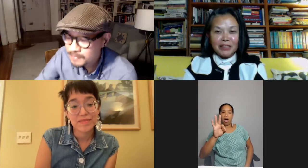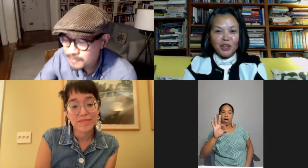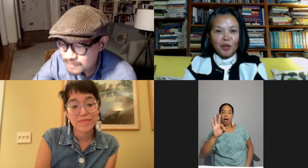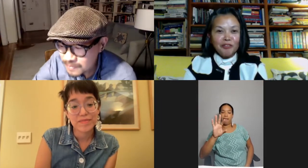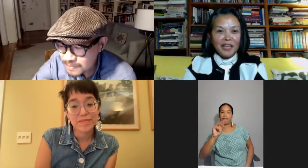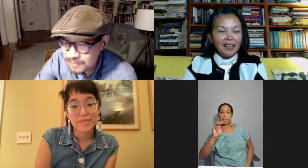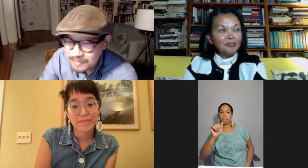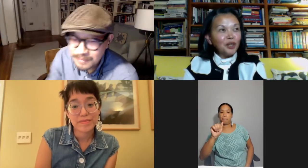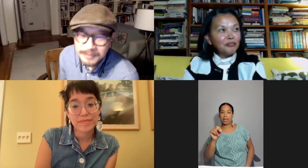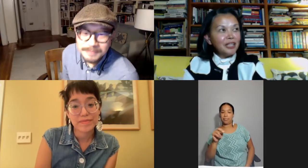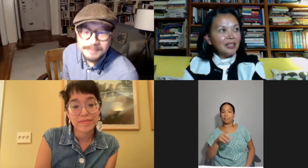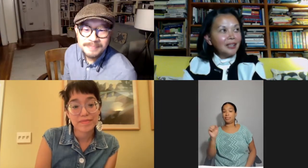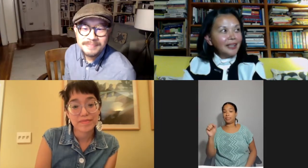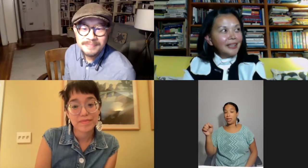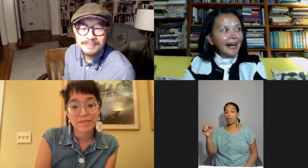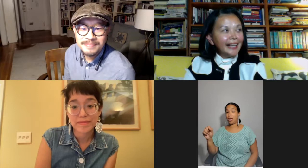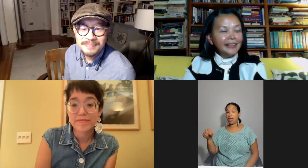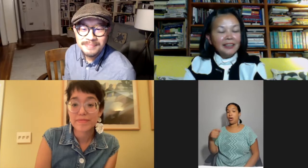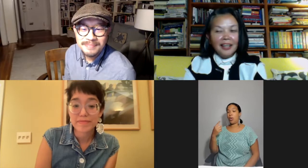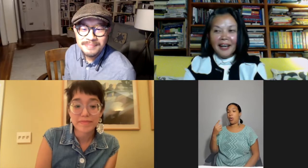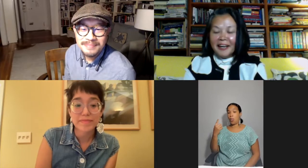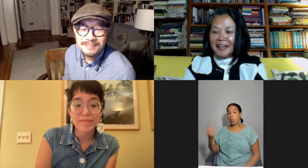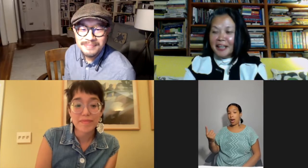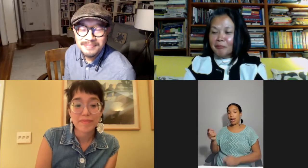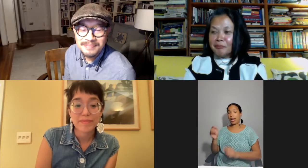them is Dolphy. I love Dolphy. He died.